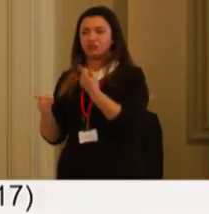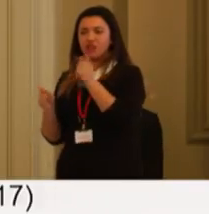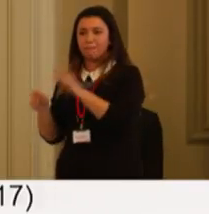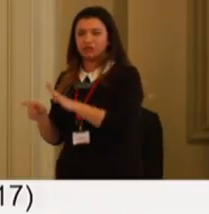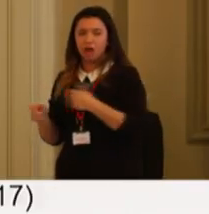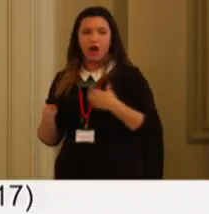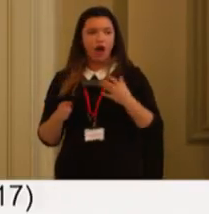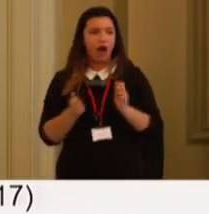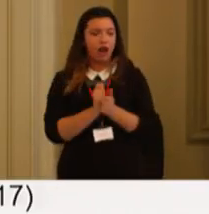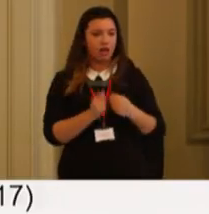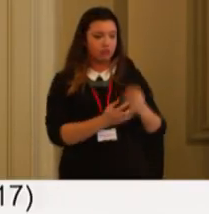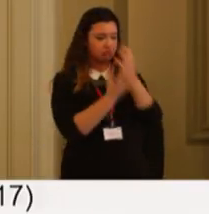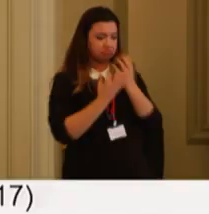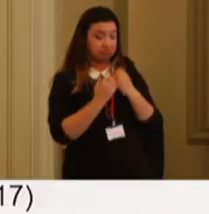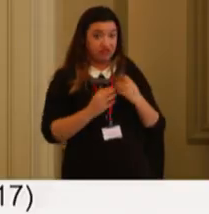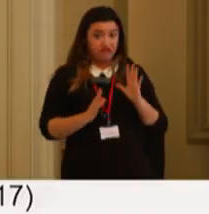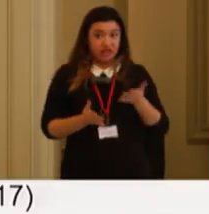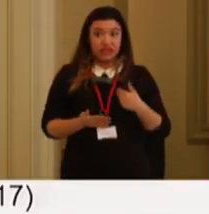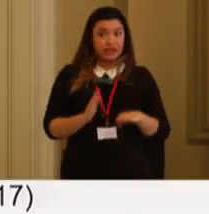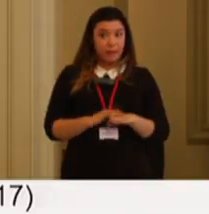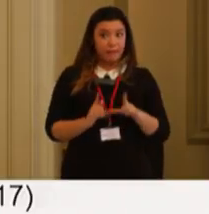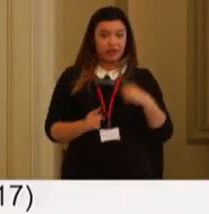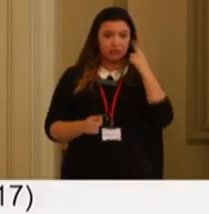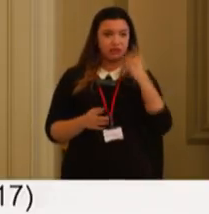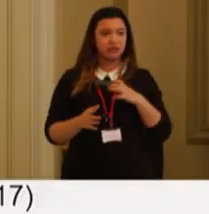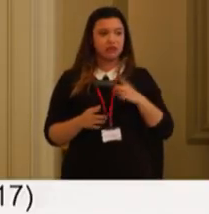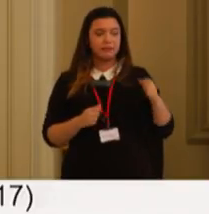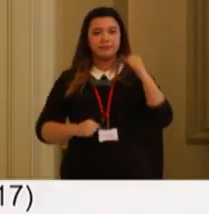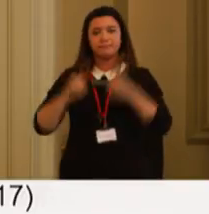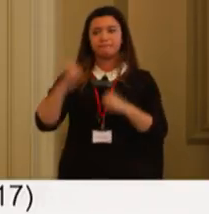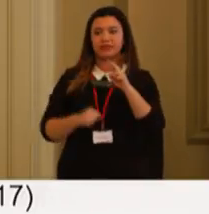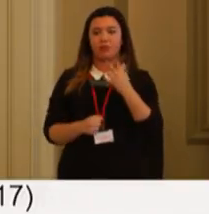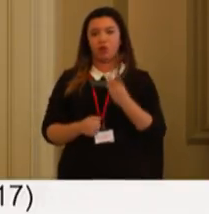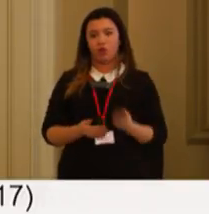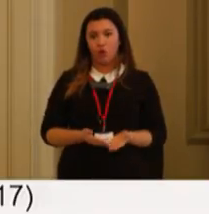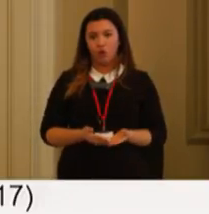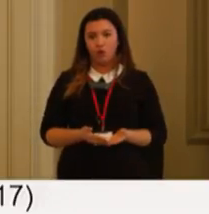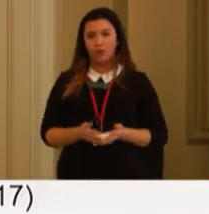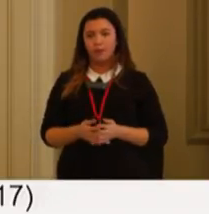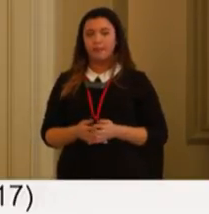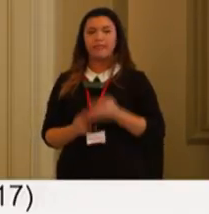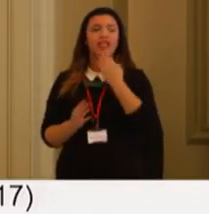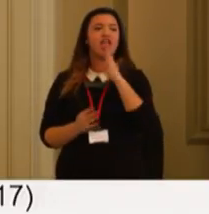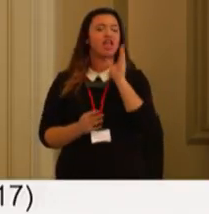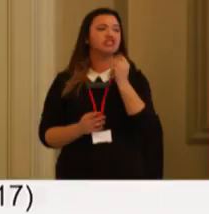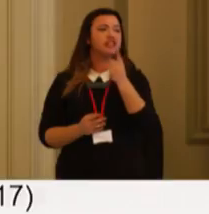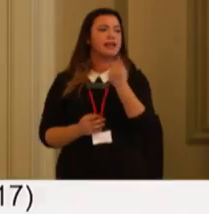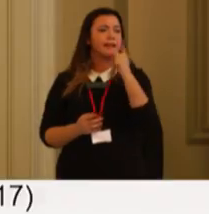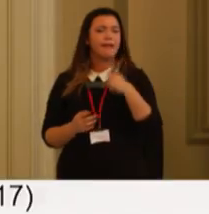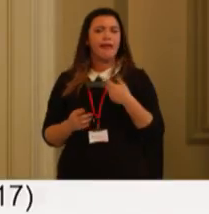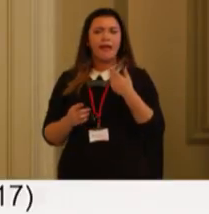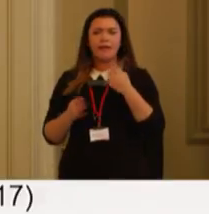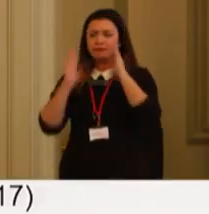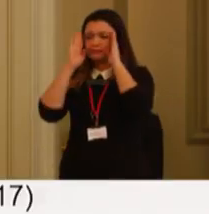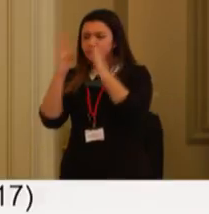whose expectations may be conflicting. If and when there's contesting expectation, if they believe that